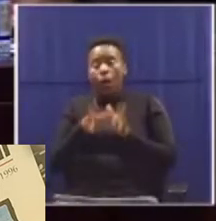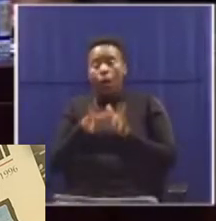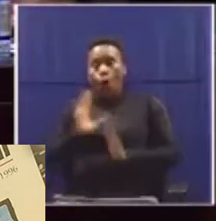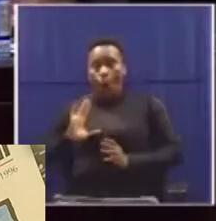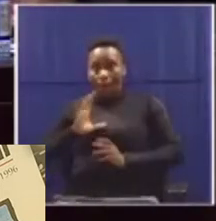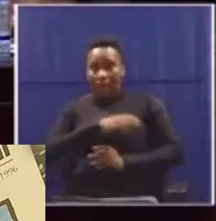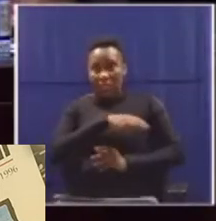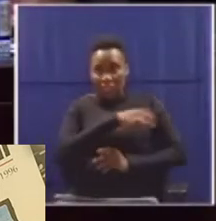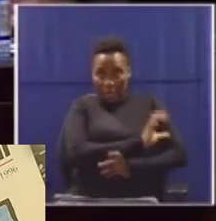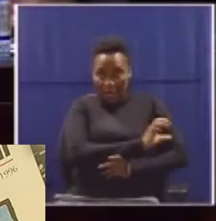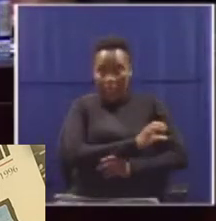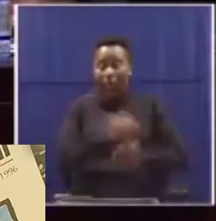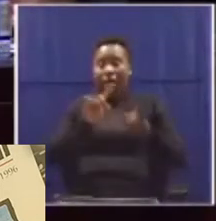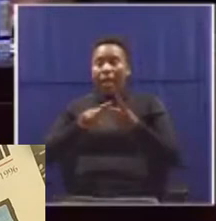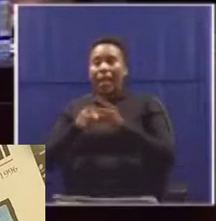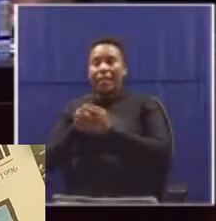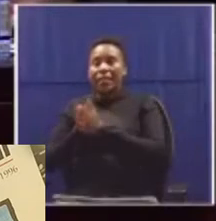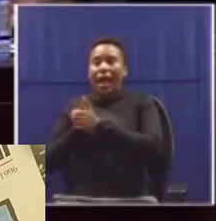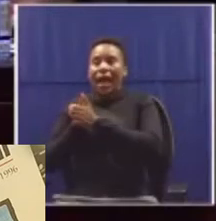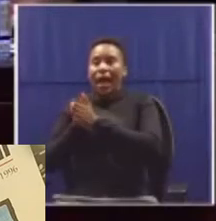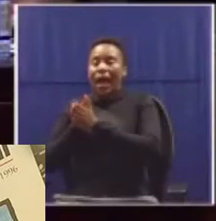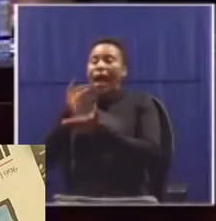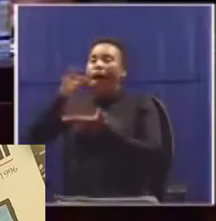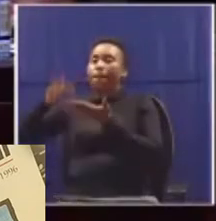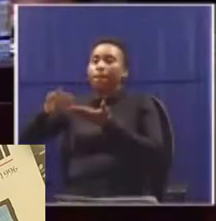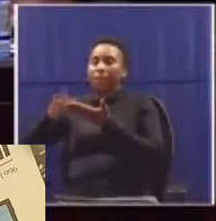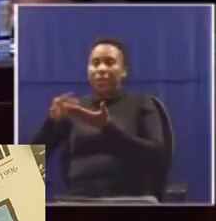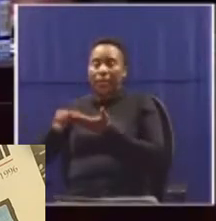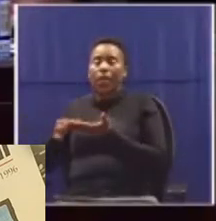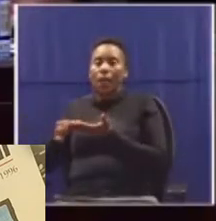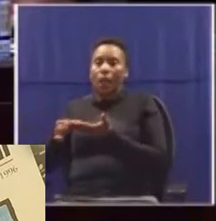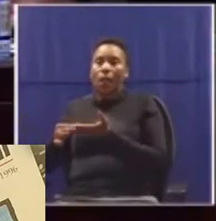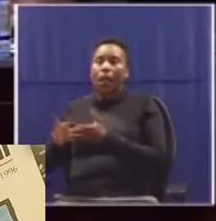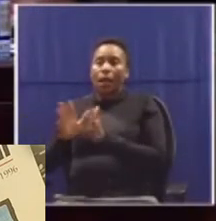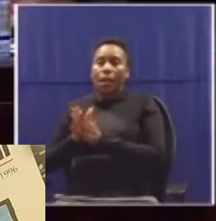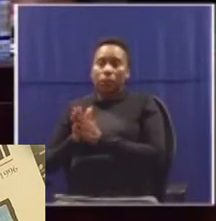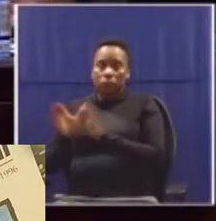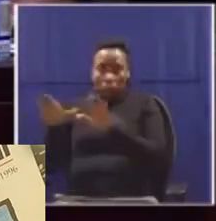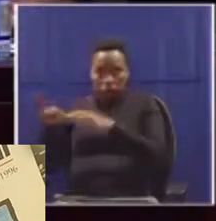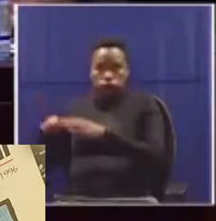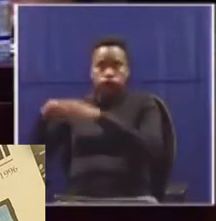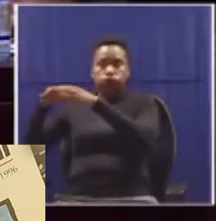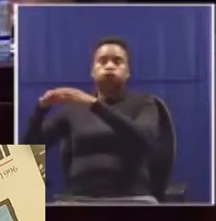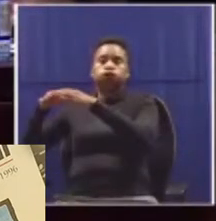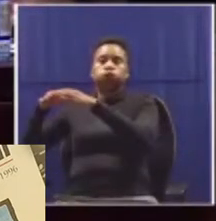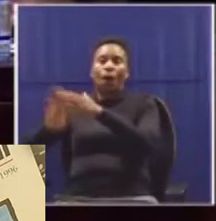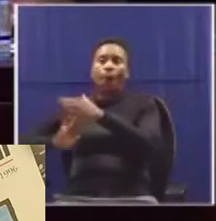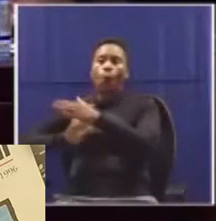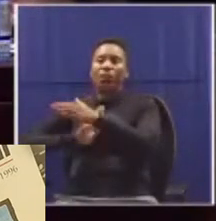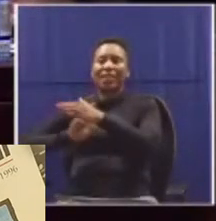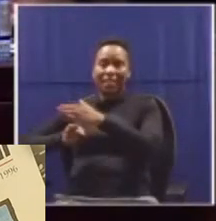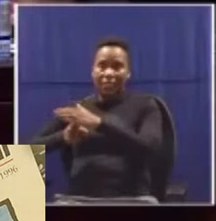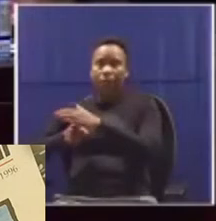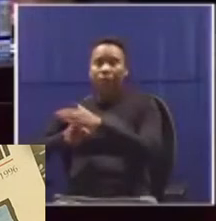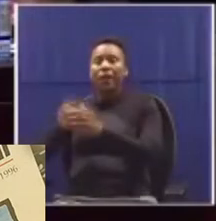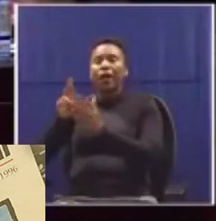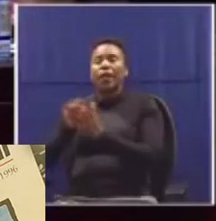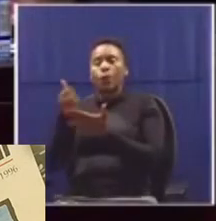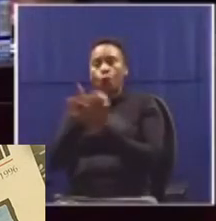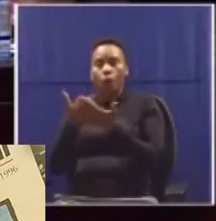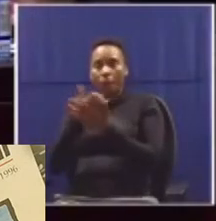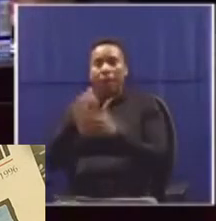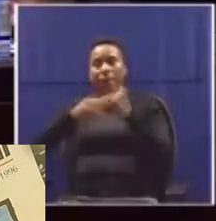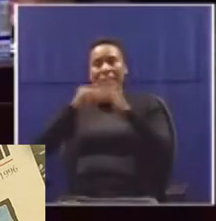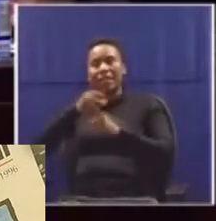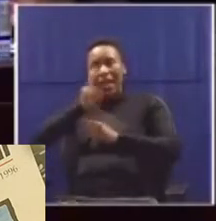tribunal and small business sector is also development as part of the DDM model and economic reconstruction